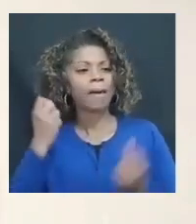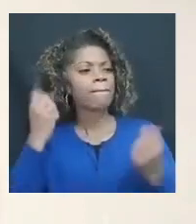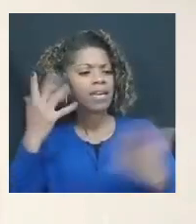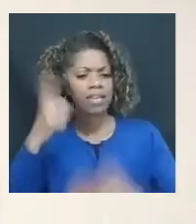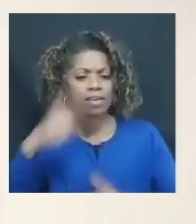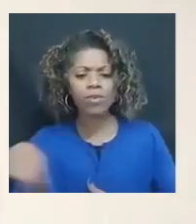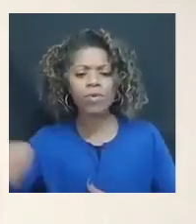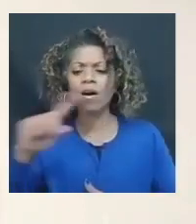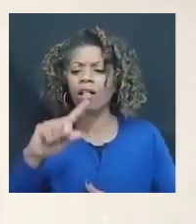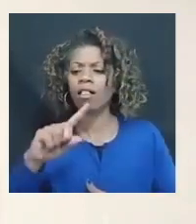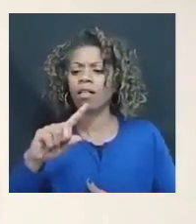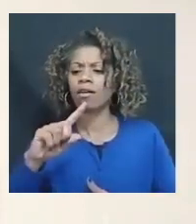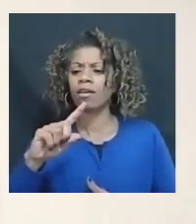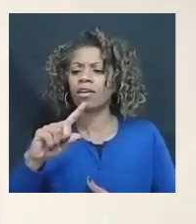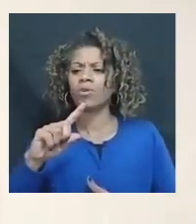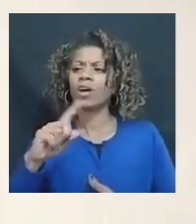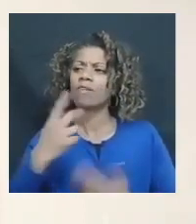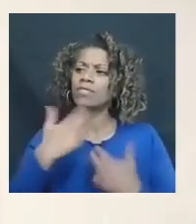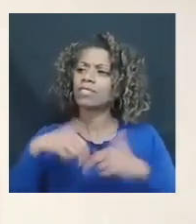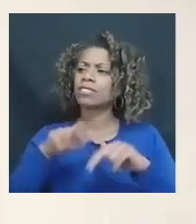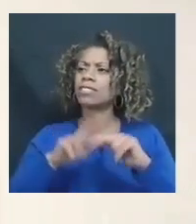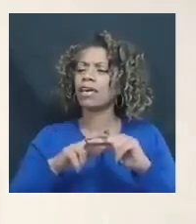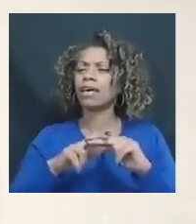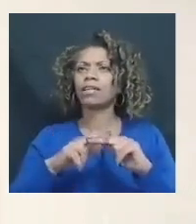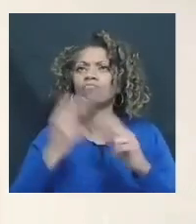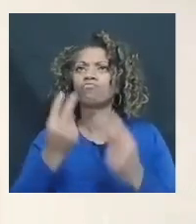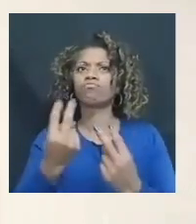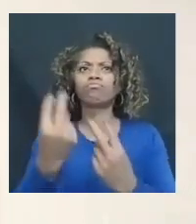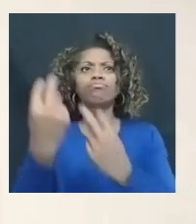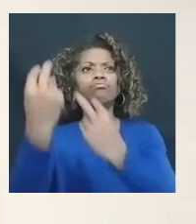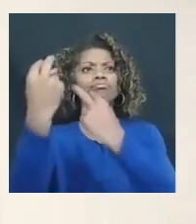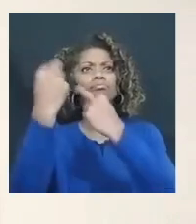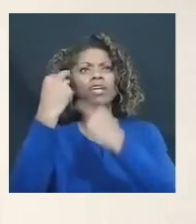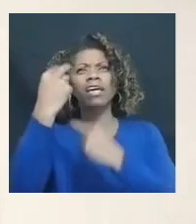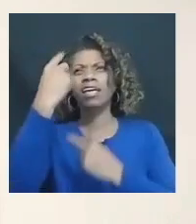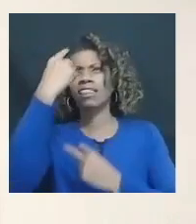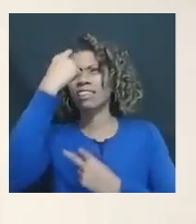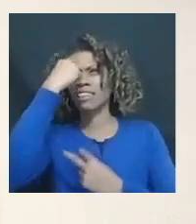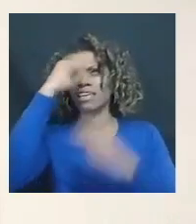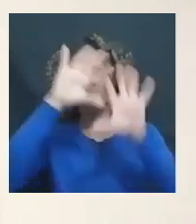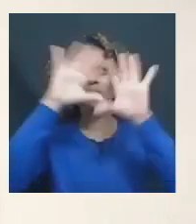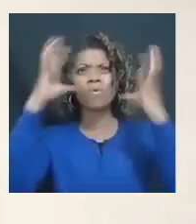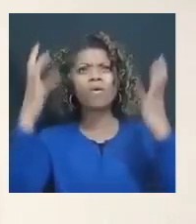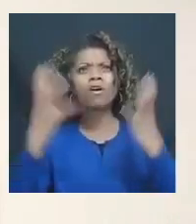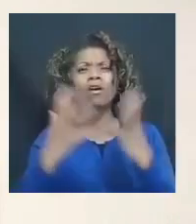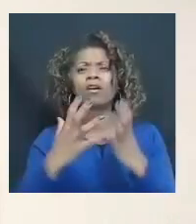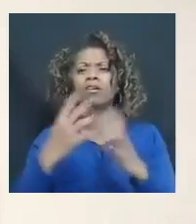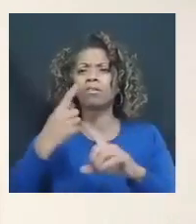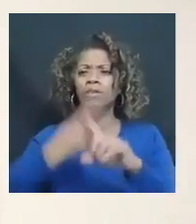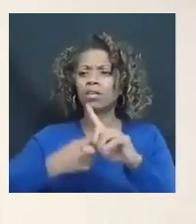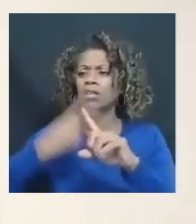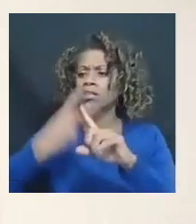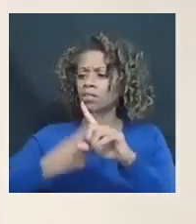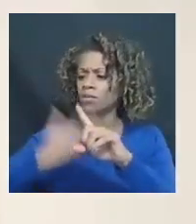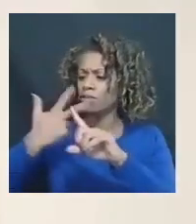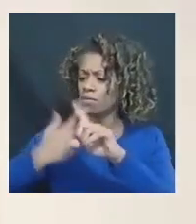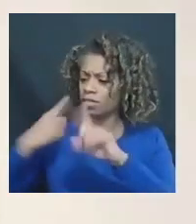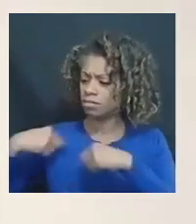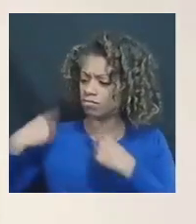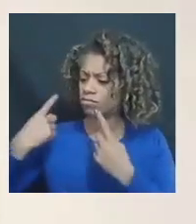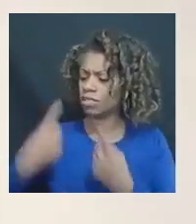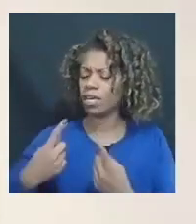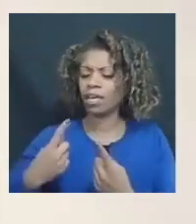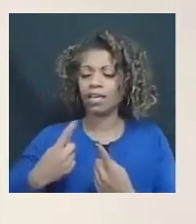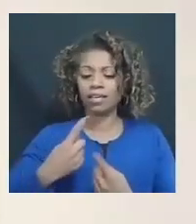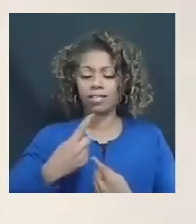moments of reflection and meditation about the state of our globe over these past few months. As a mother, as a wife, as a patron,